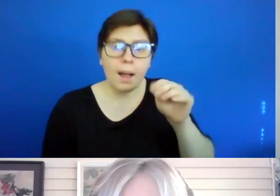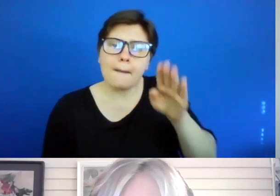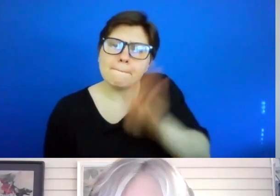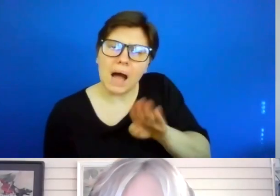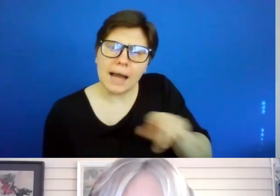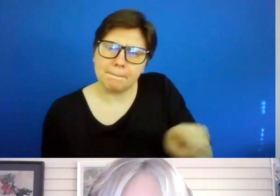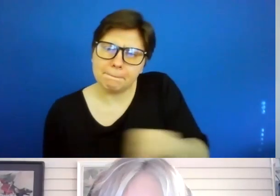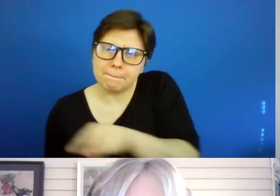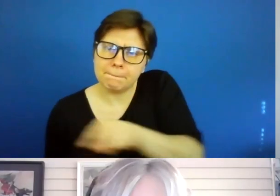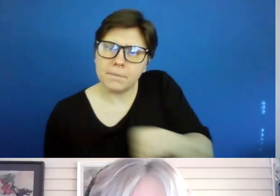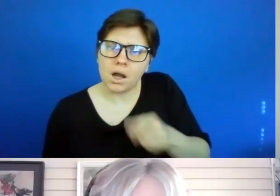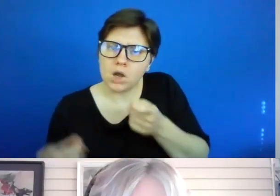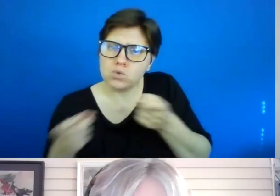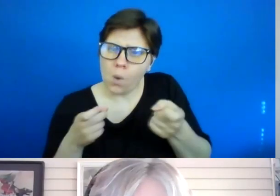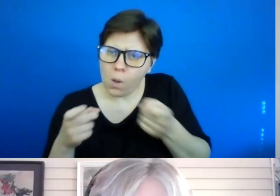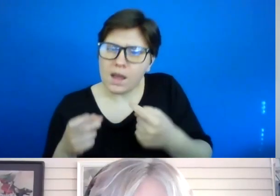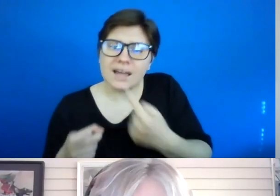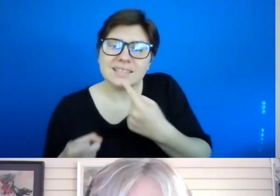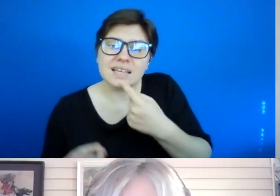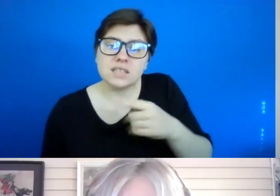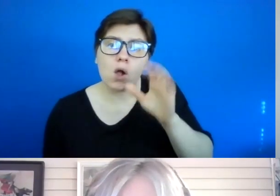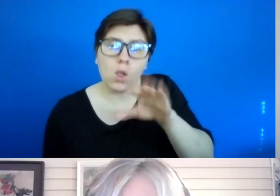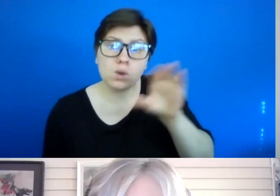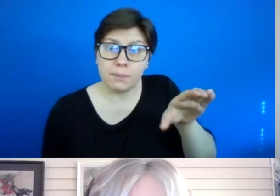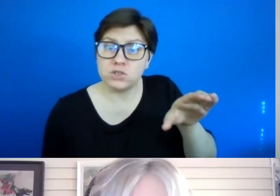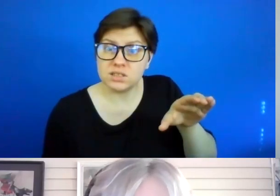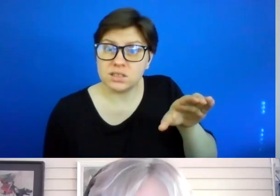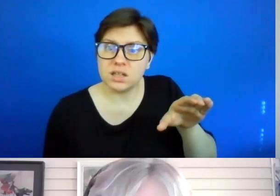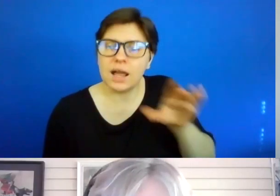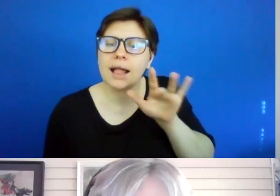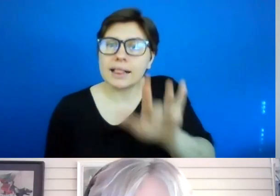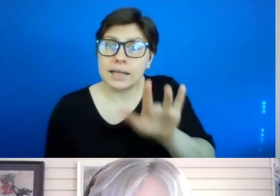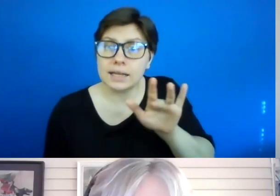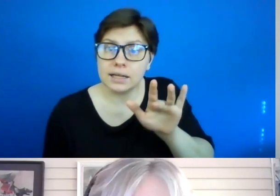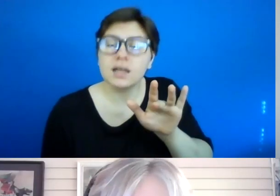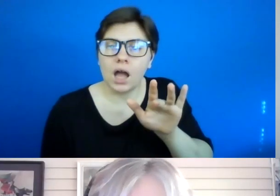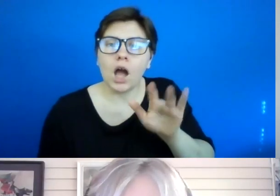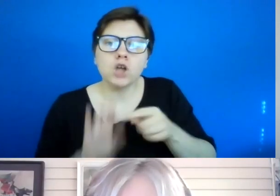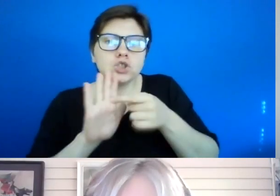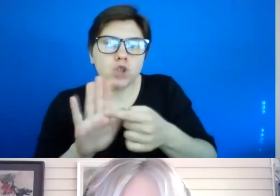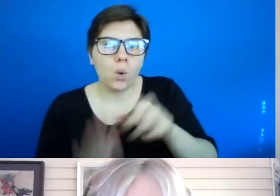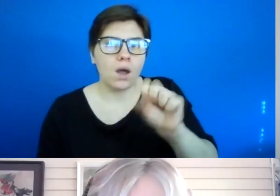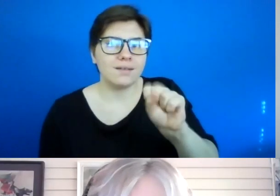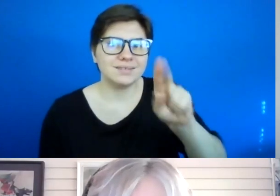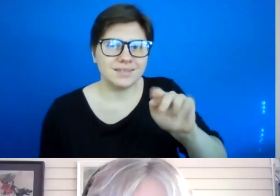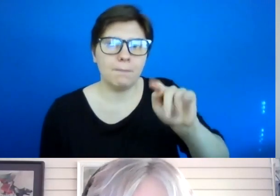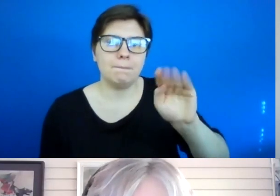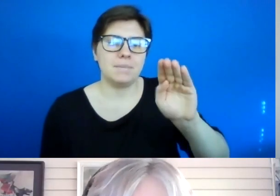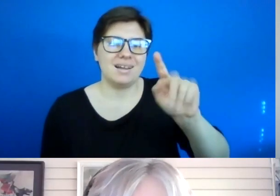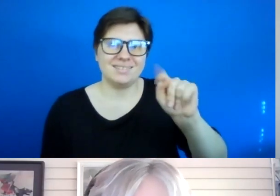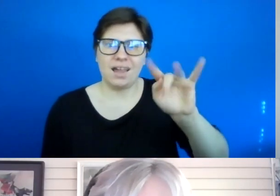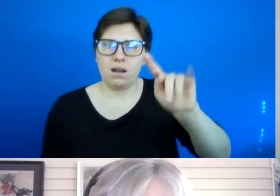your controls where it says closed captioning, and then click show subtitle, and you'll be able to see those